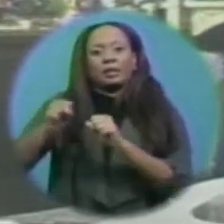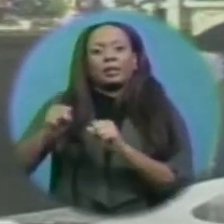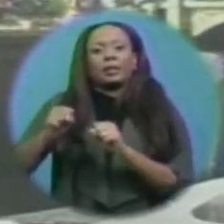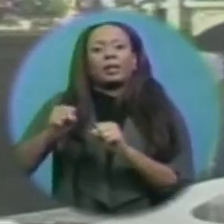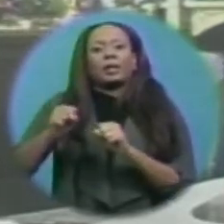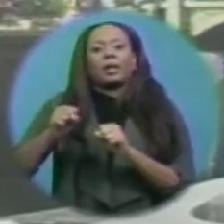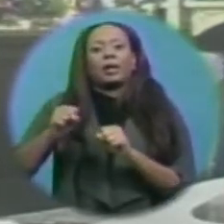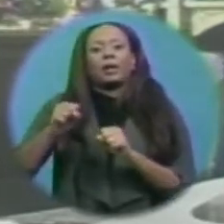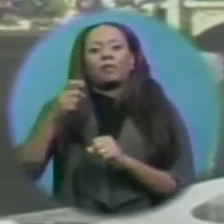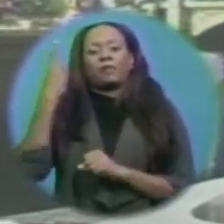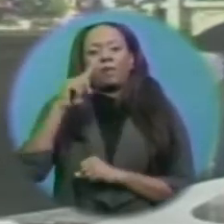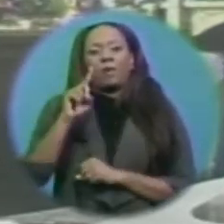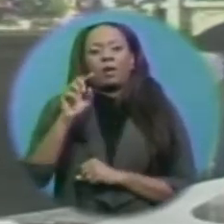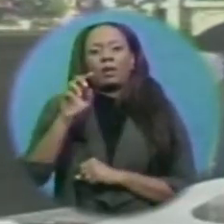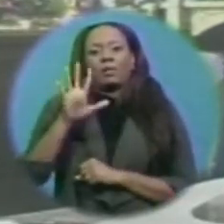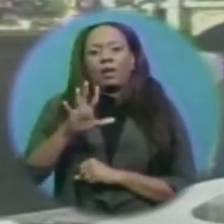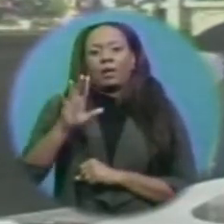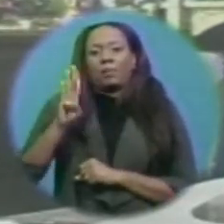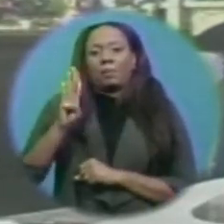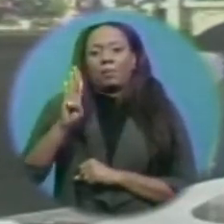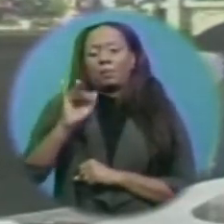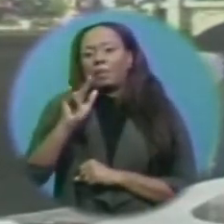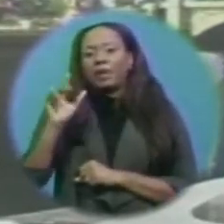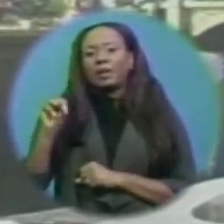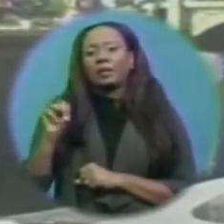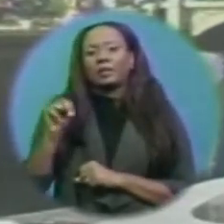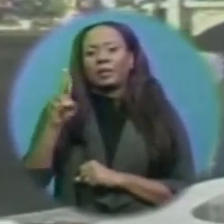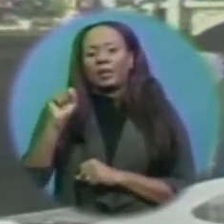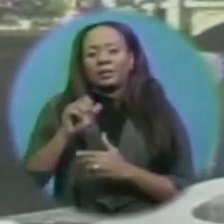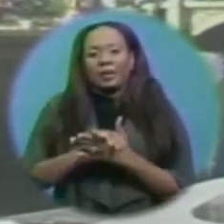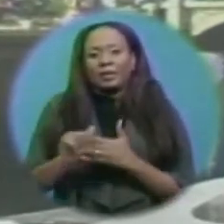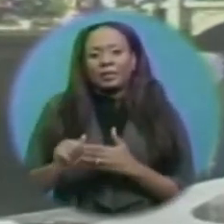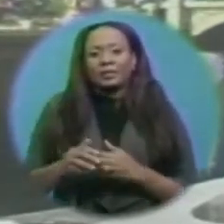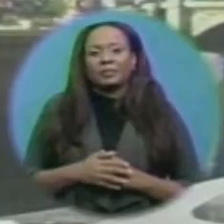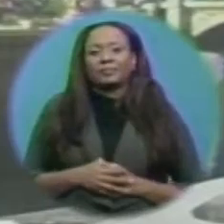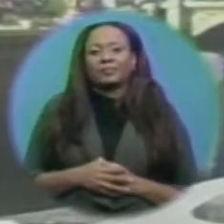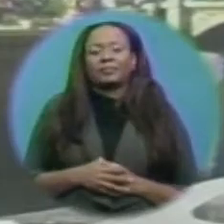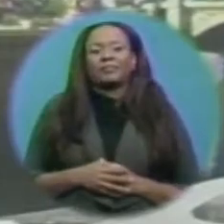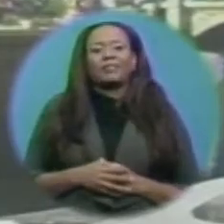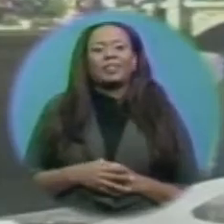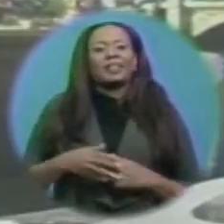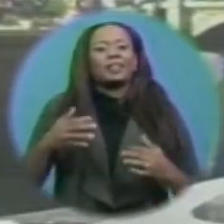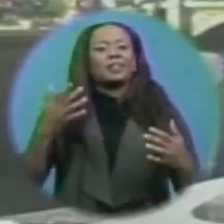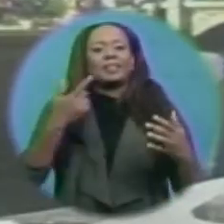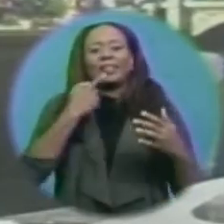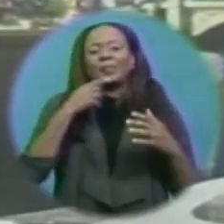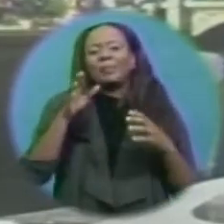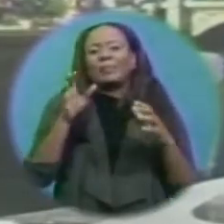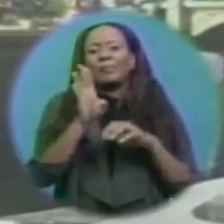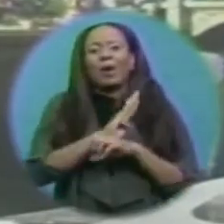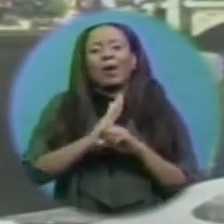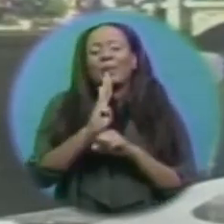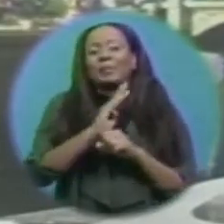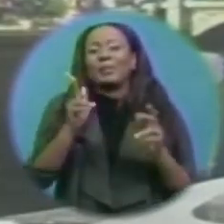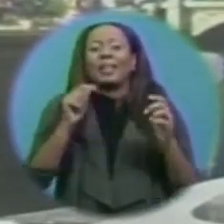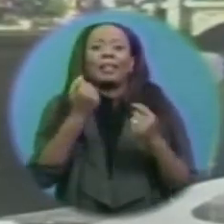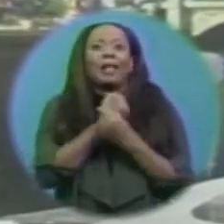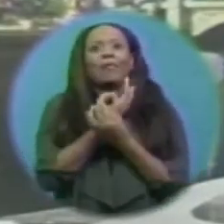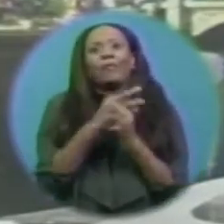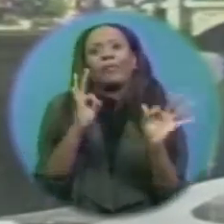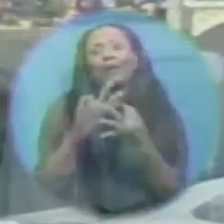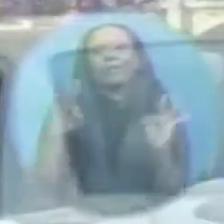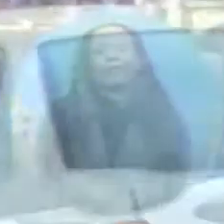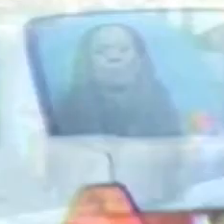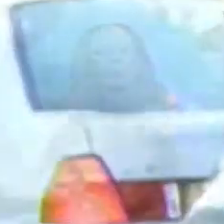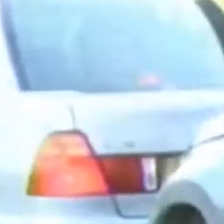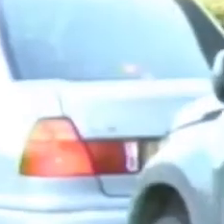for U.S. $5 billion. Well, it's often said that Bajans too love a freeness, and today